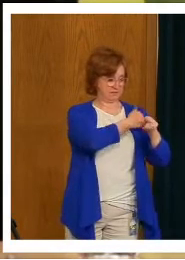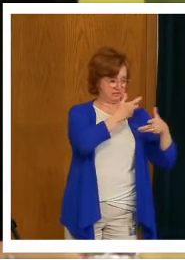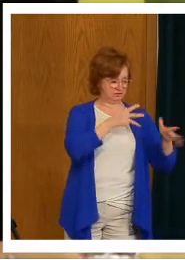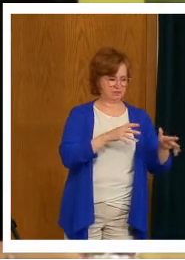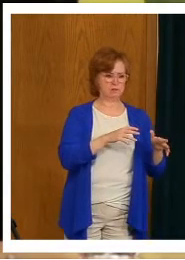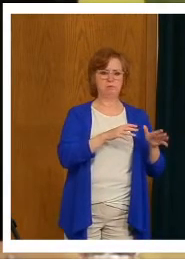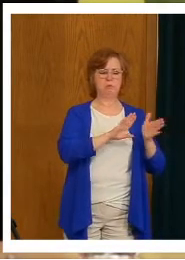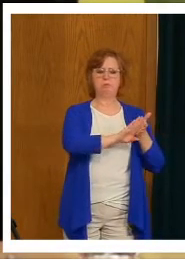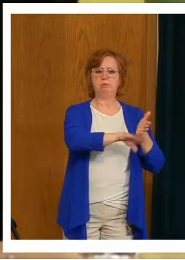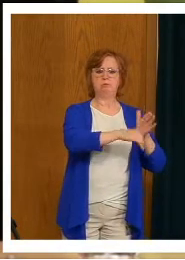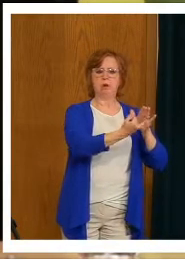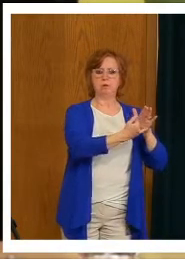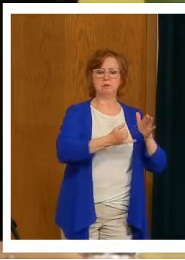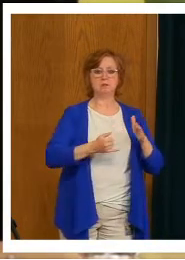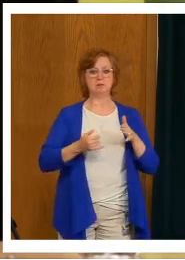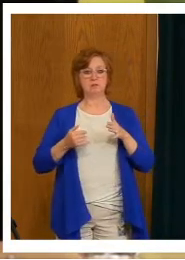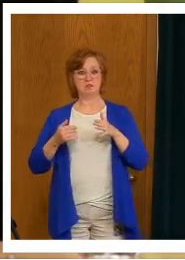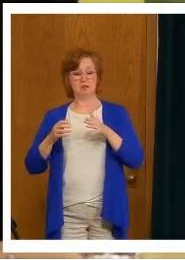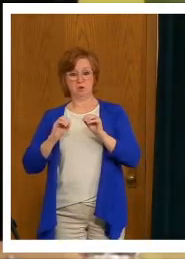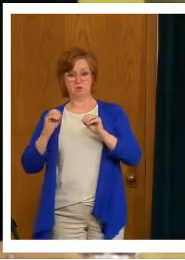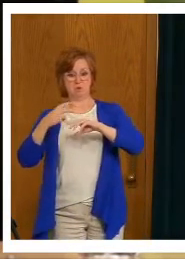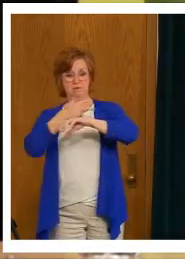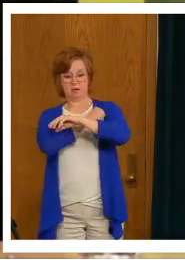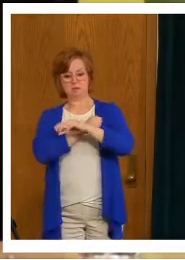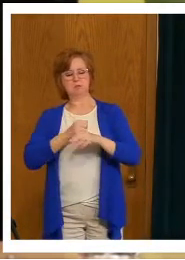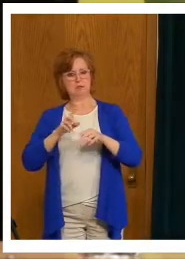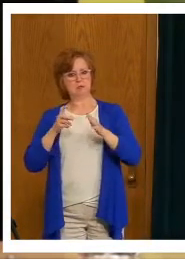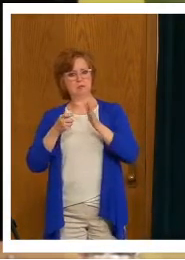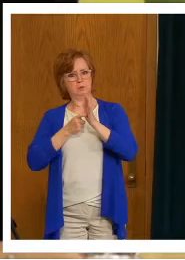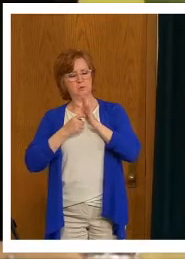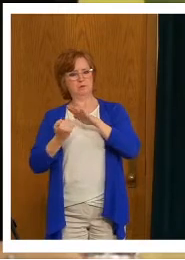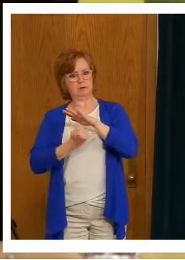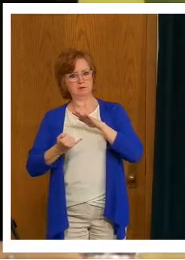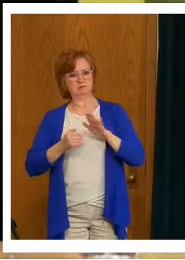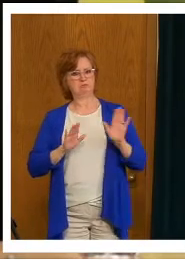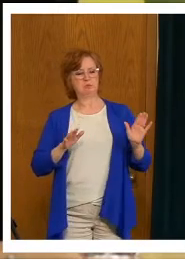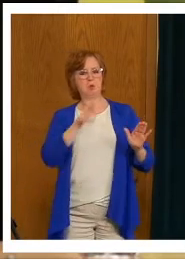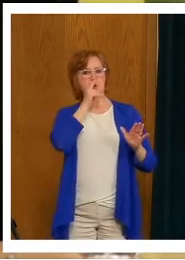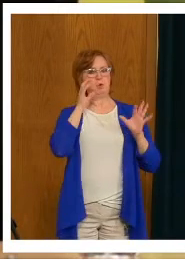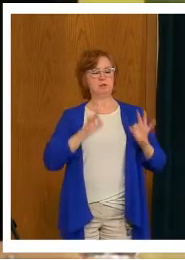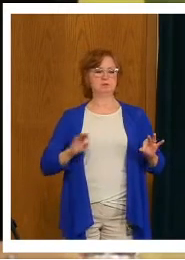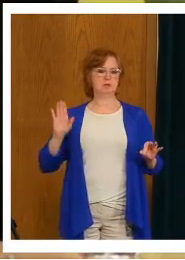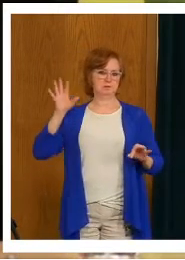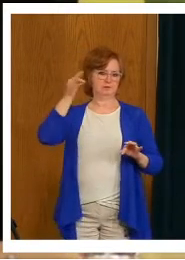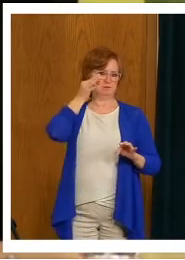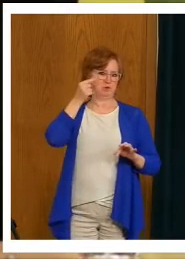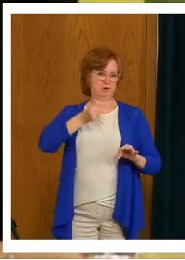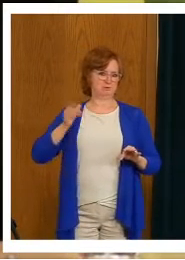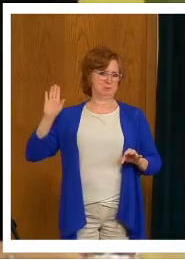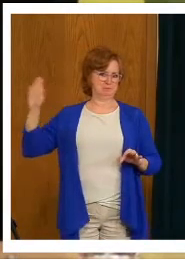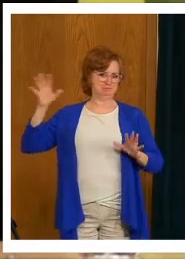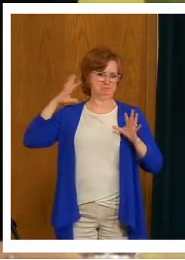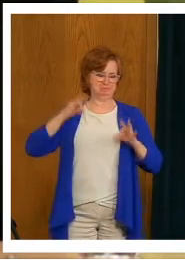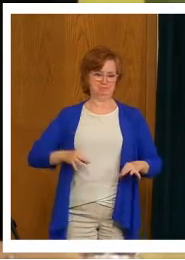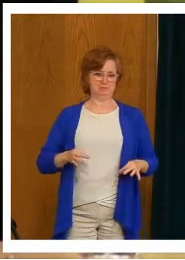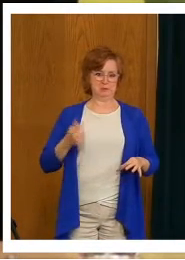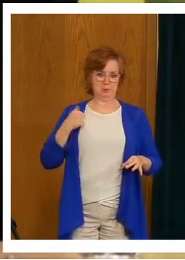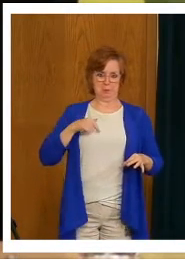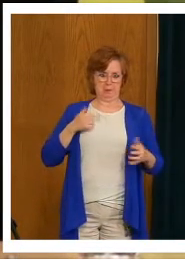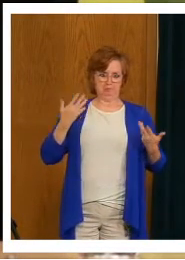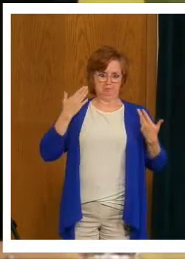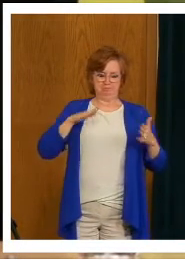is the federal government's court to play in. But we would ask them to provide some